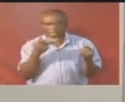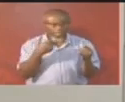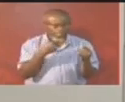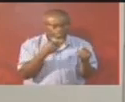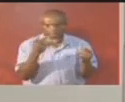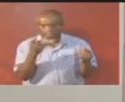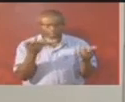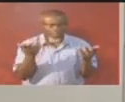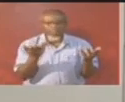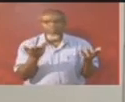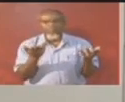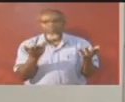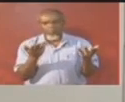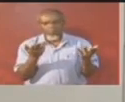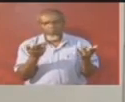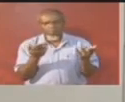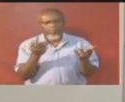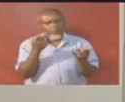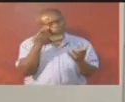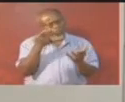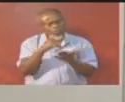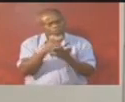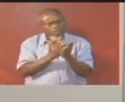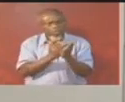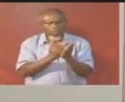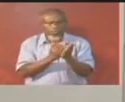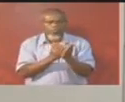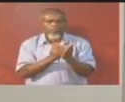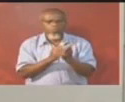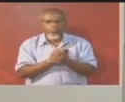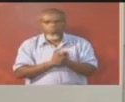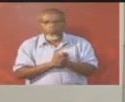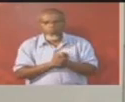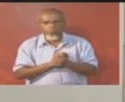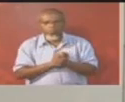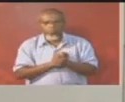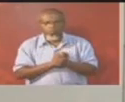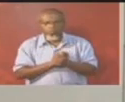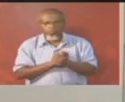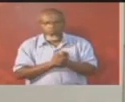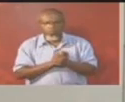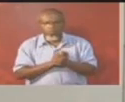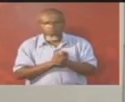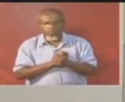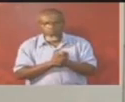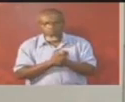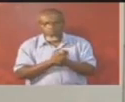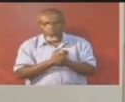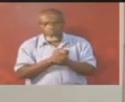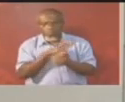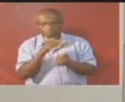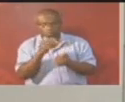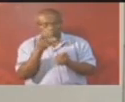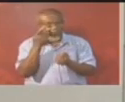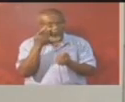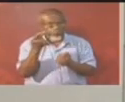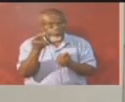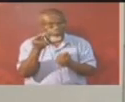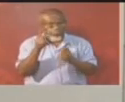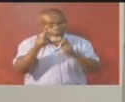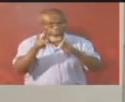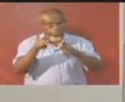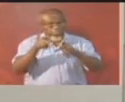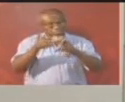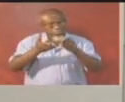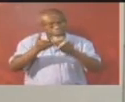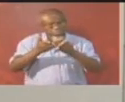in other domains. And the conversations are trending in the direction of getting a wider